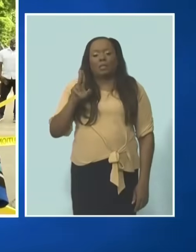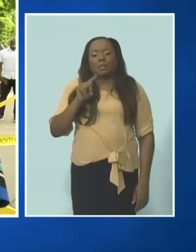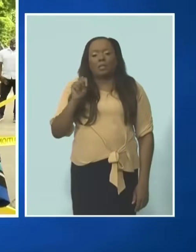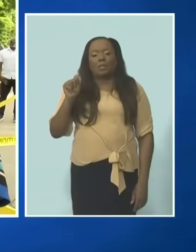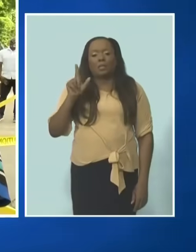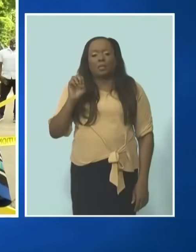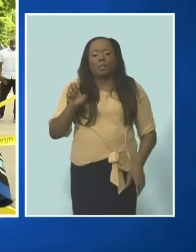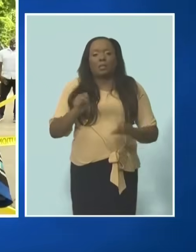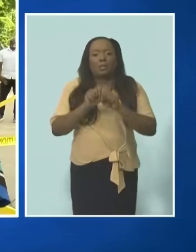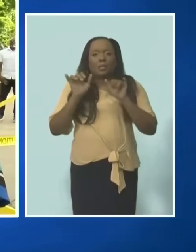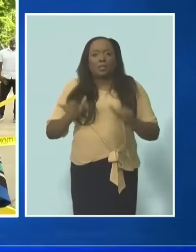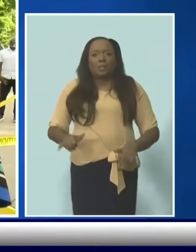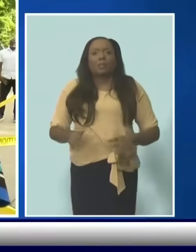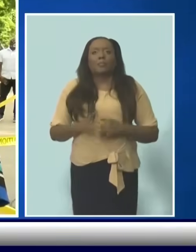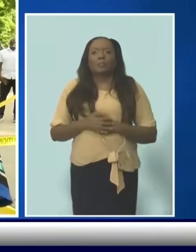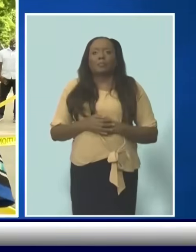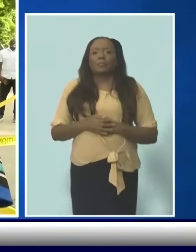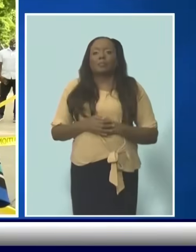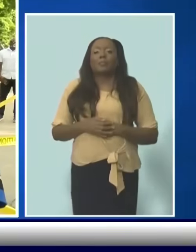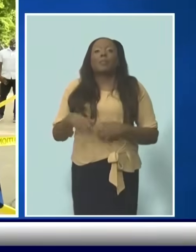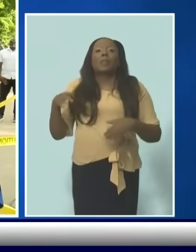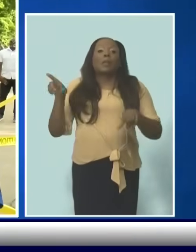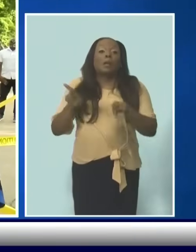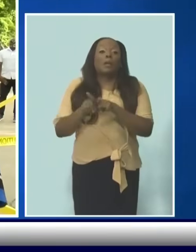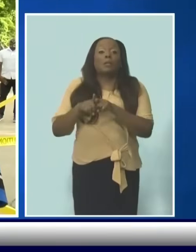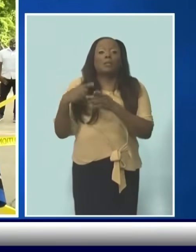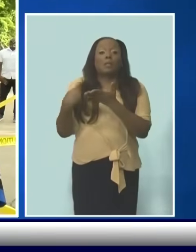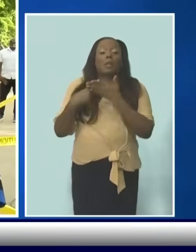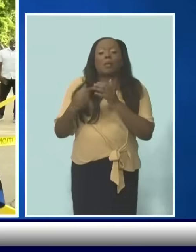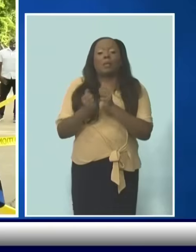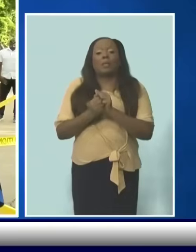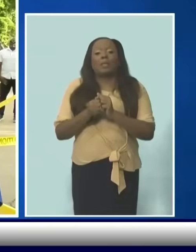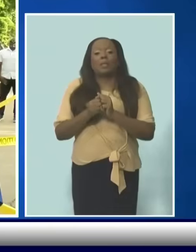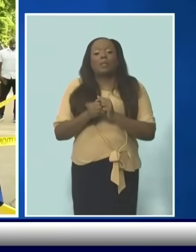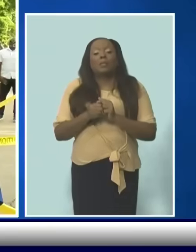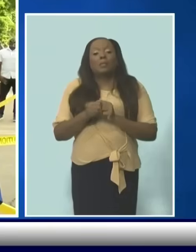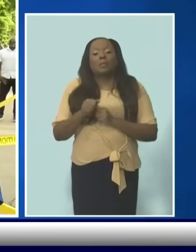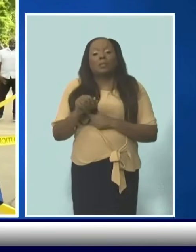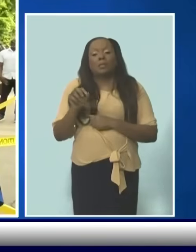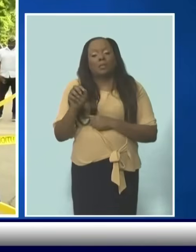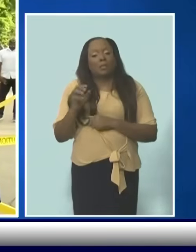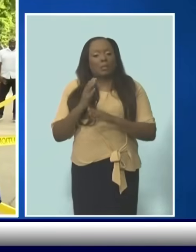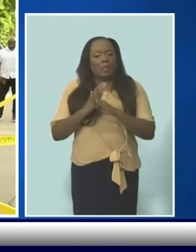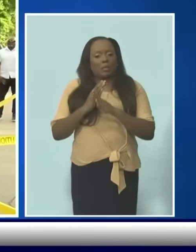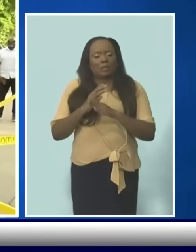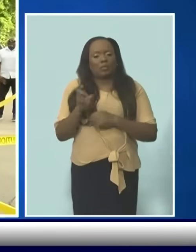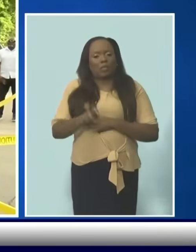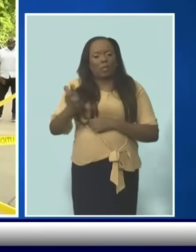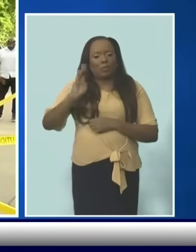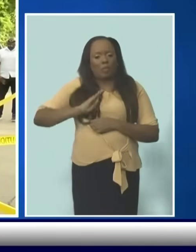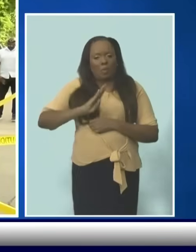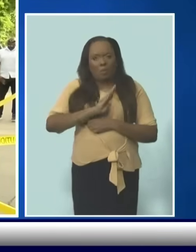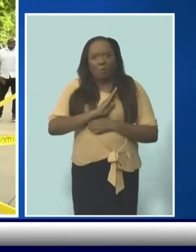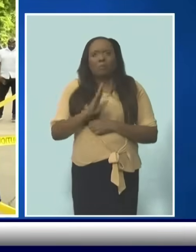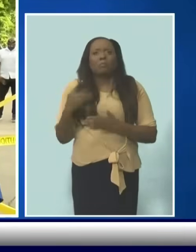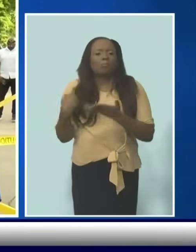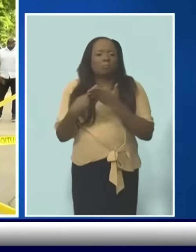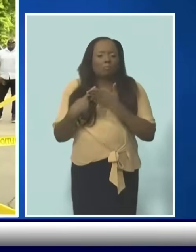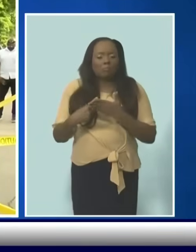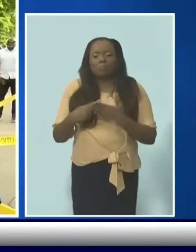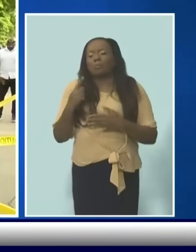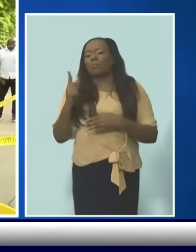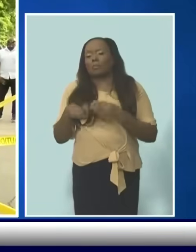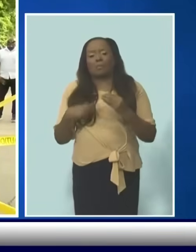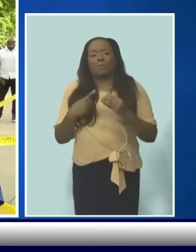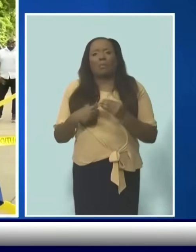the Transport Board team, and I'll allow Ms. Boyce to speak to our Chief Operations Officer shortly, the whole concept of being able